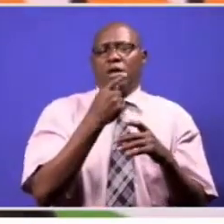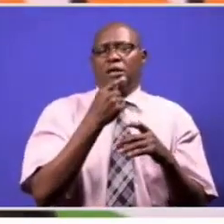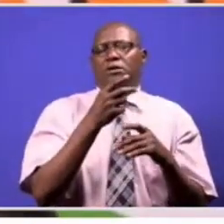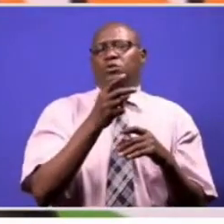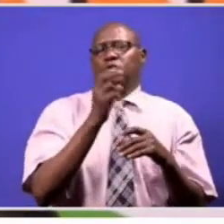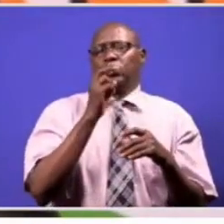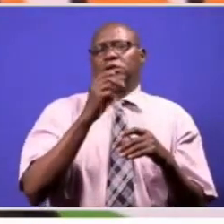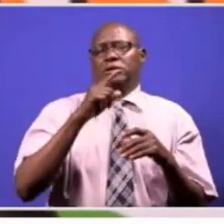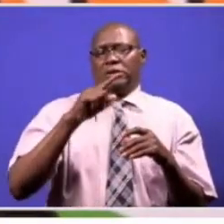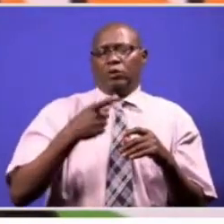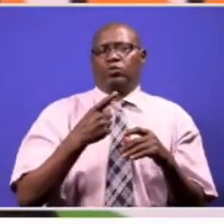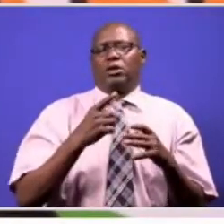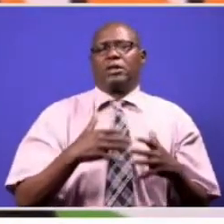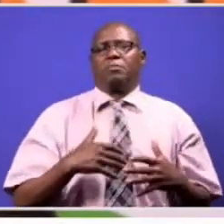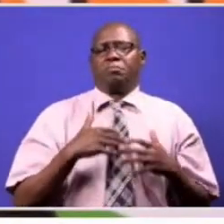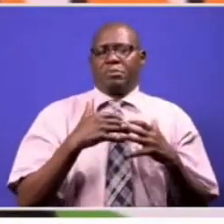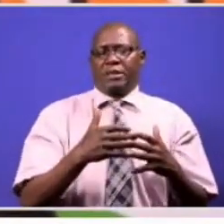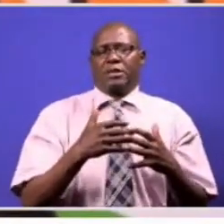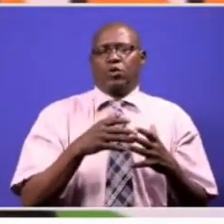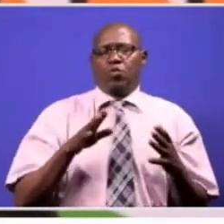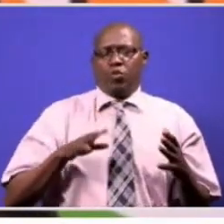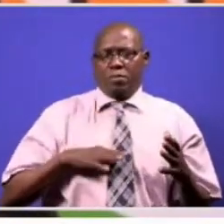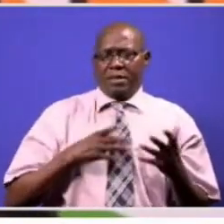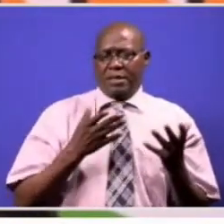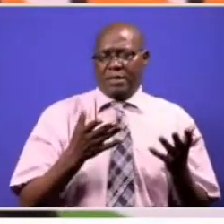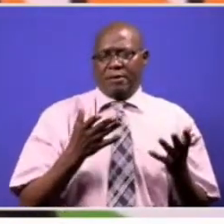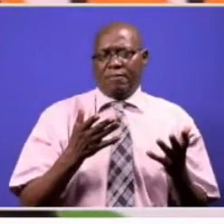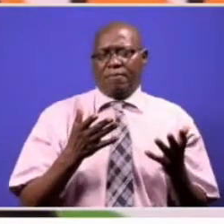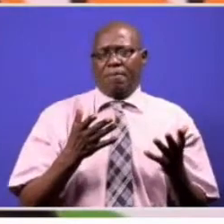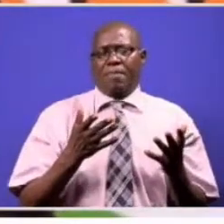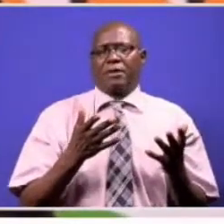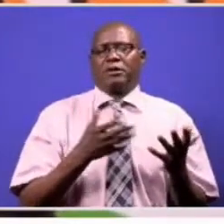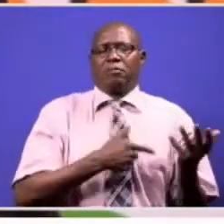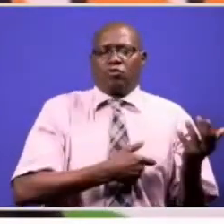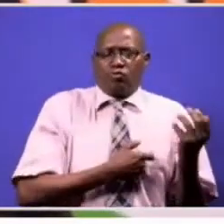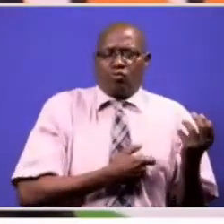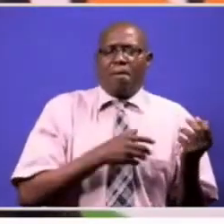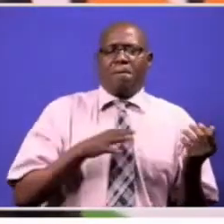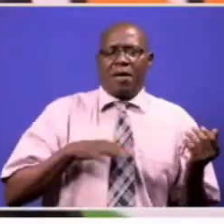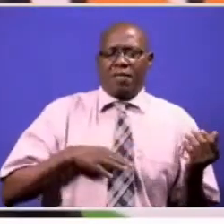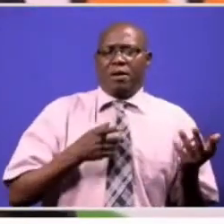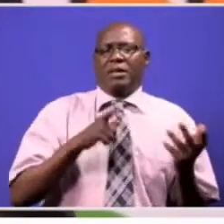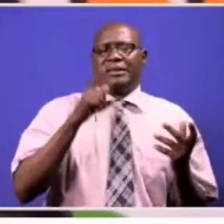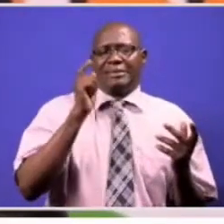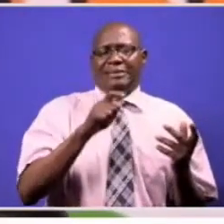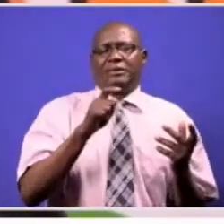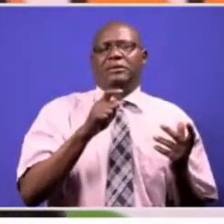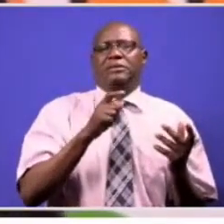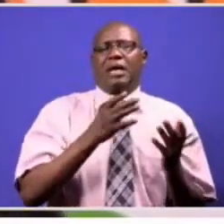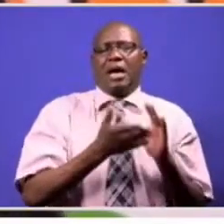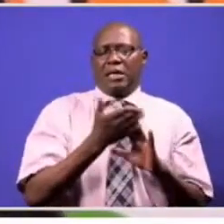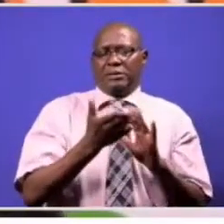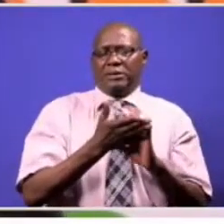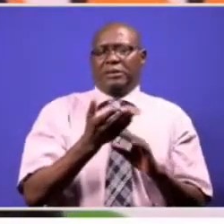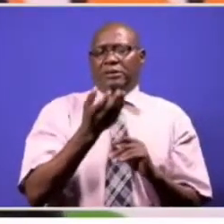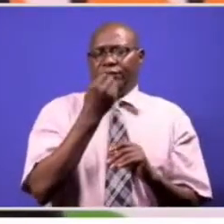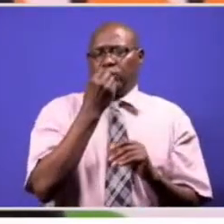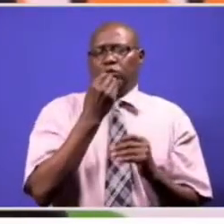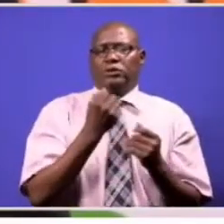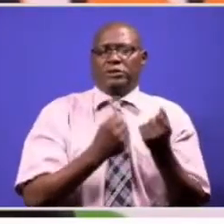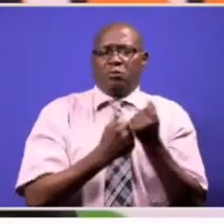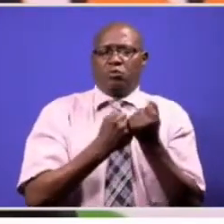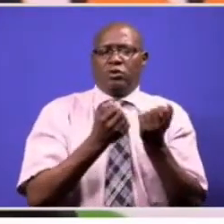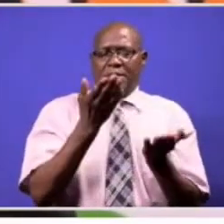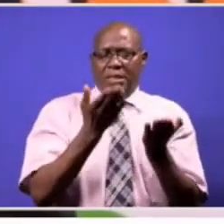120,000 expectant women and lactating mothers who require urgent nutritional support.